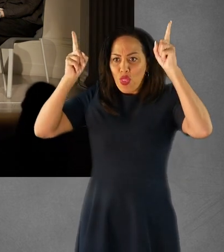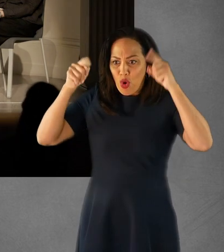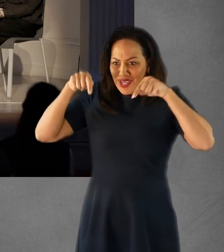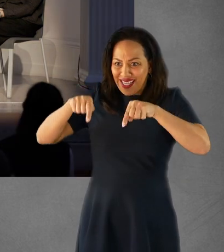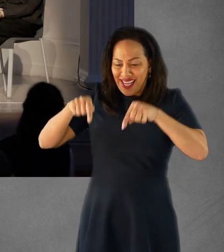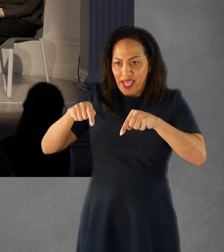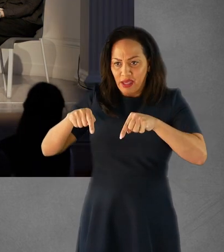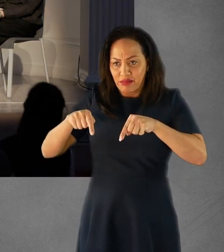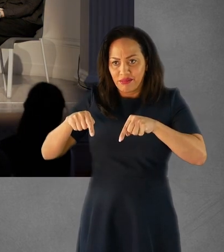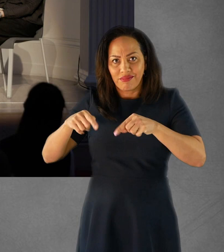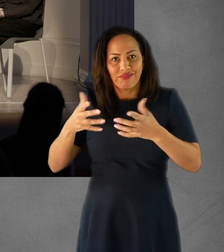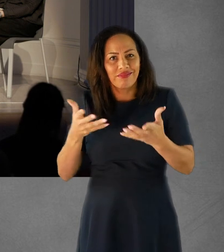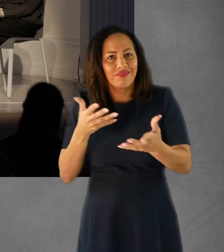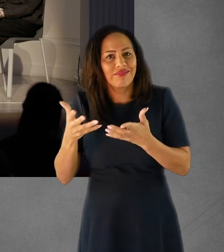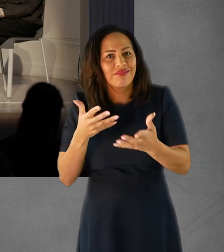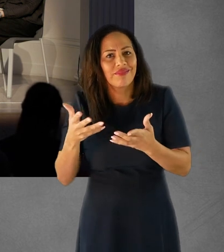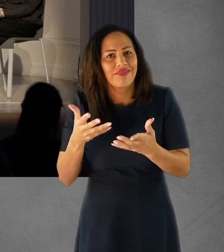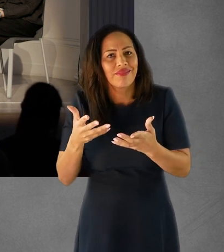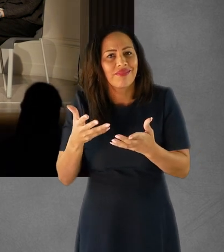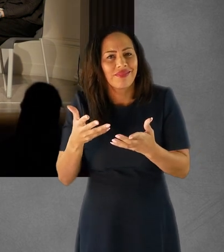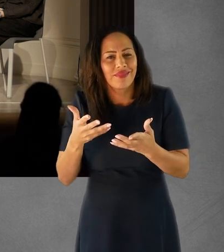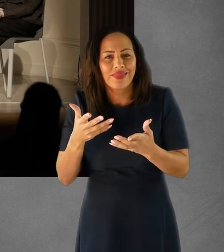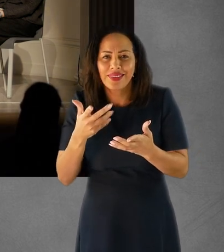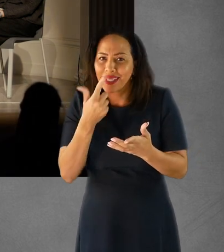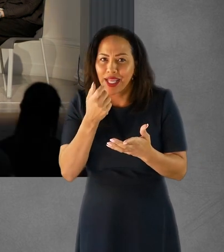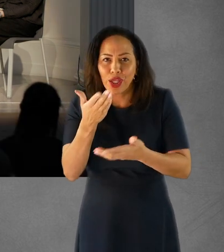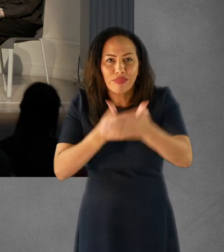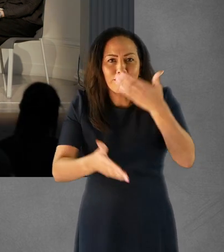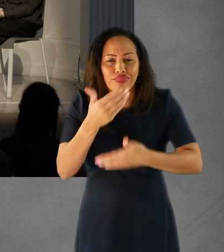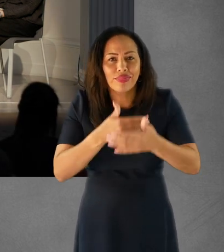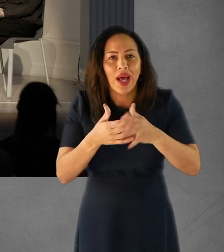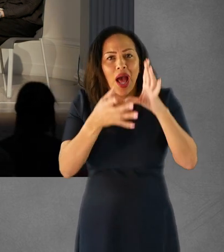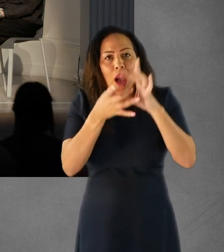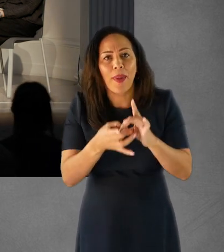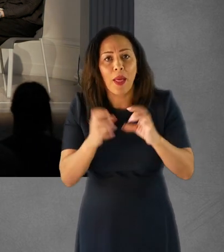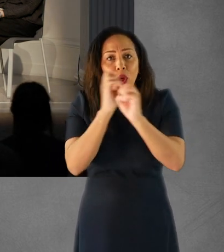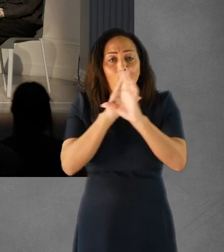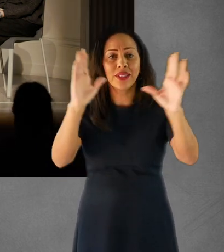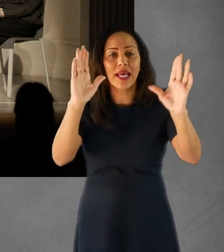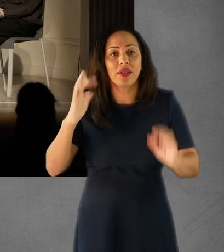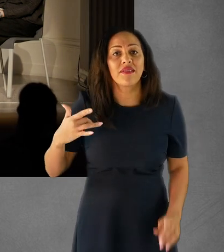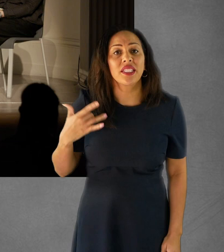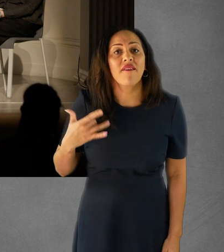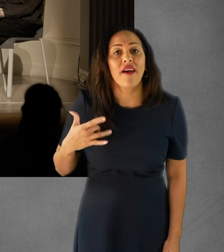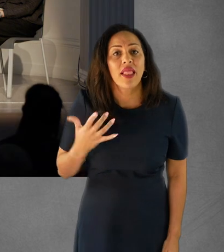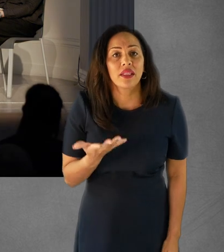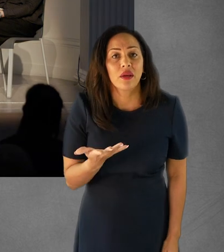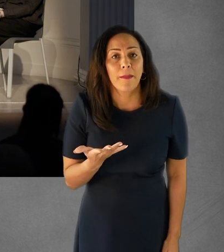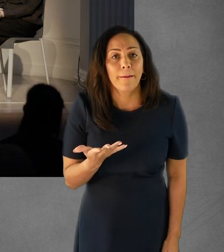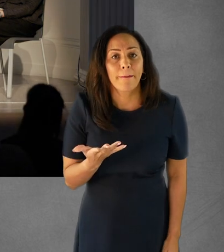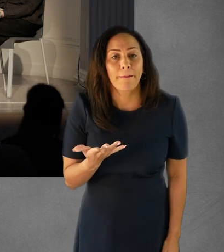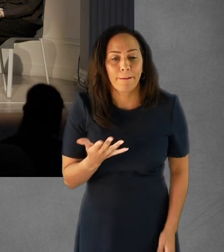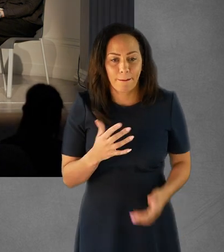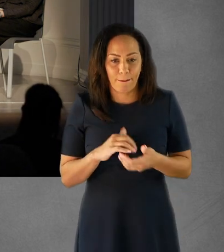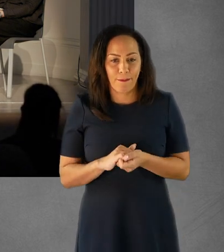Absolutely. Well, I'll start with the term you just mentioned, apophenia, which is something that we discovered while doing all the gambling